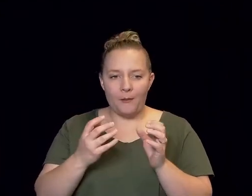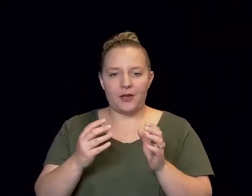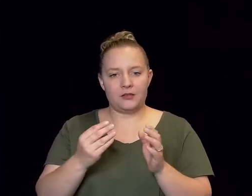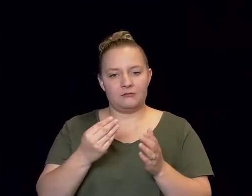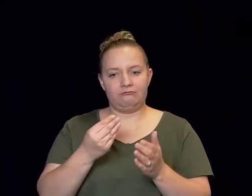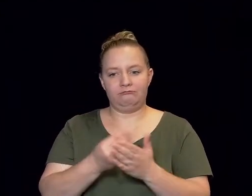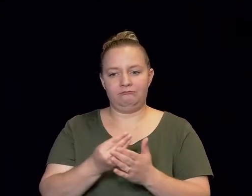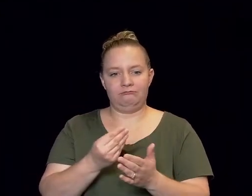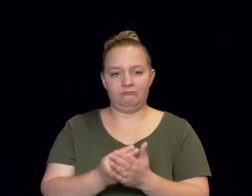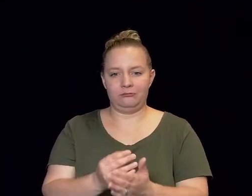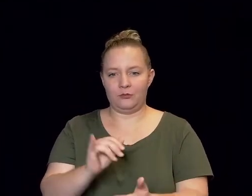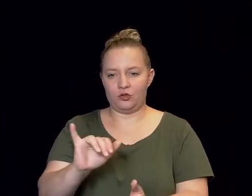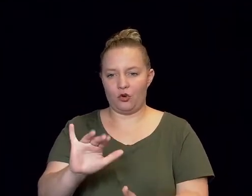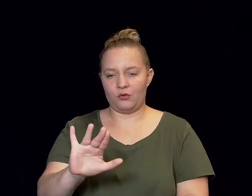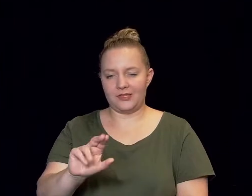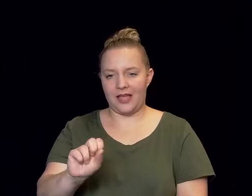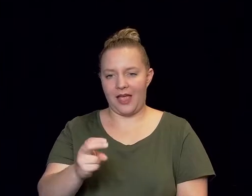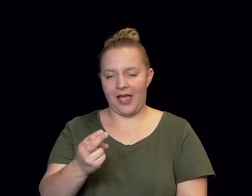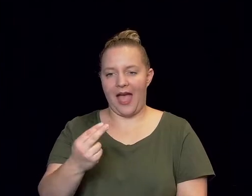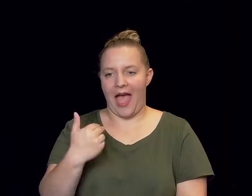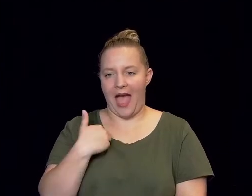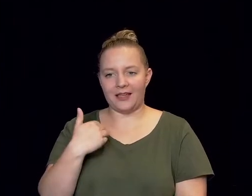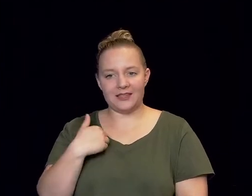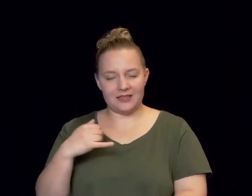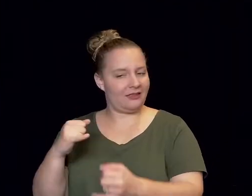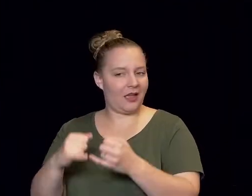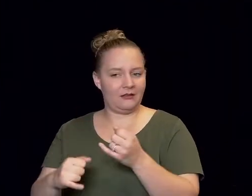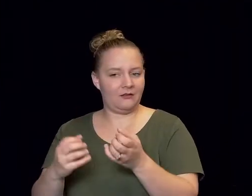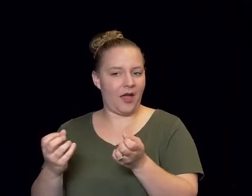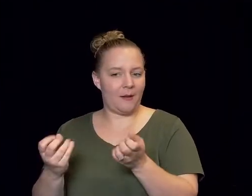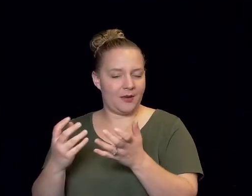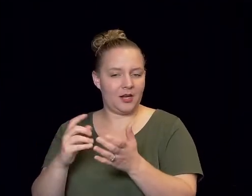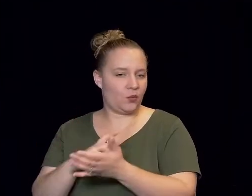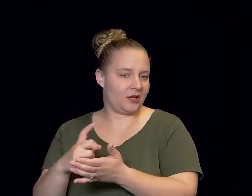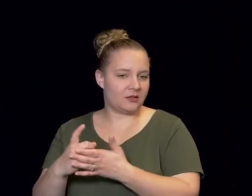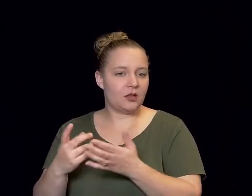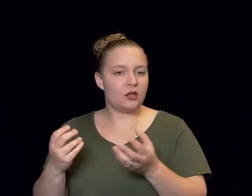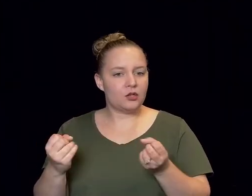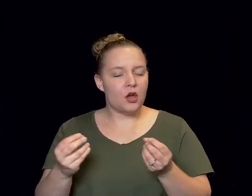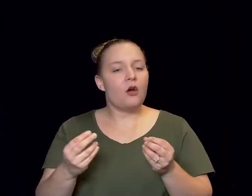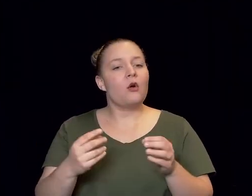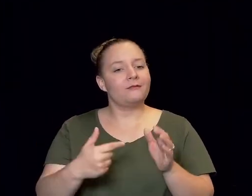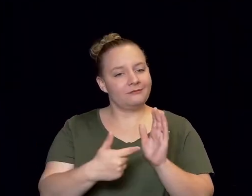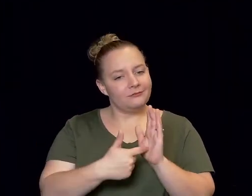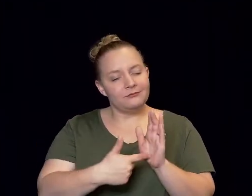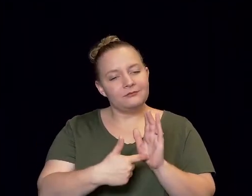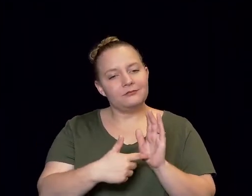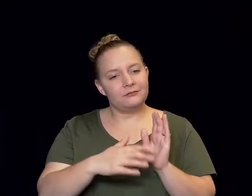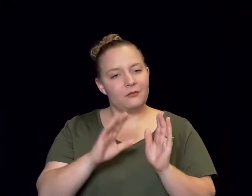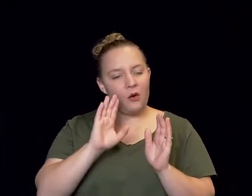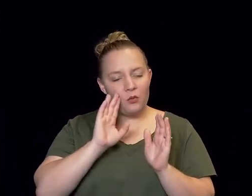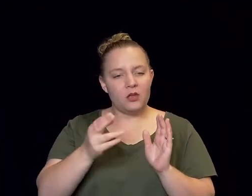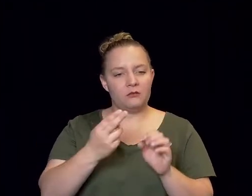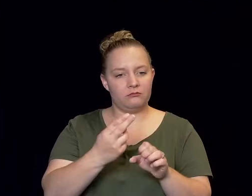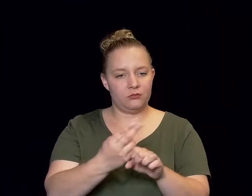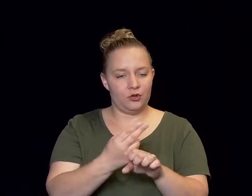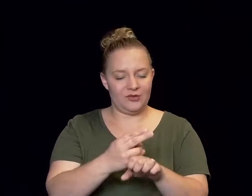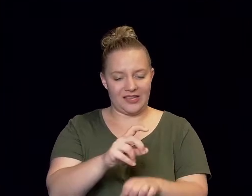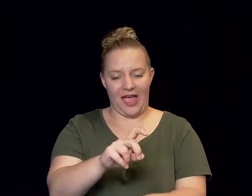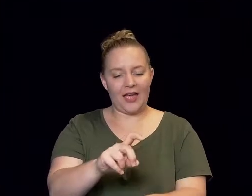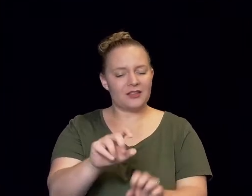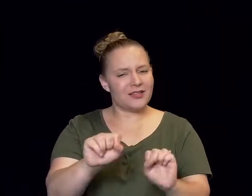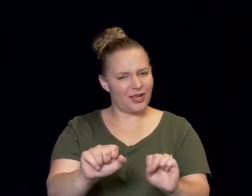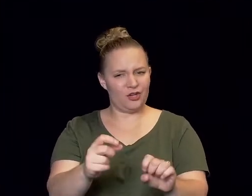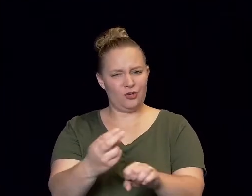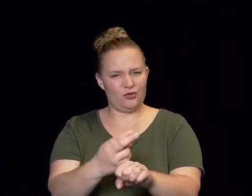has. So therefore, to define our variable, we're just going to use x for now. You can actually use any variable you want, but just